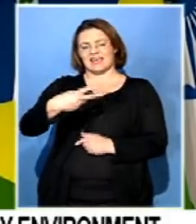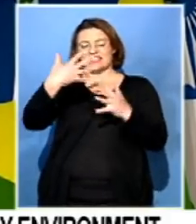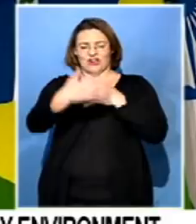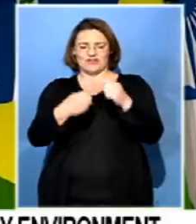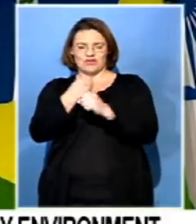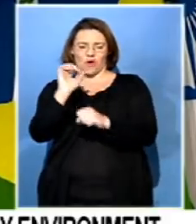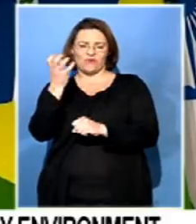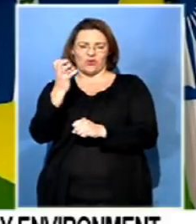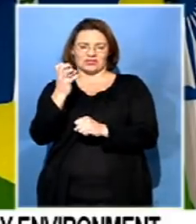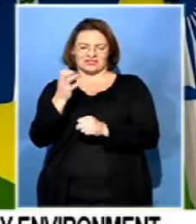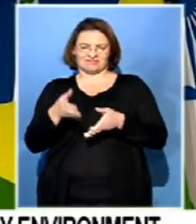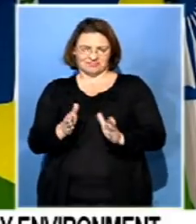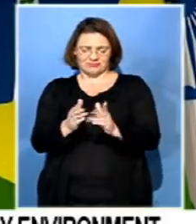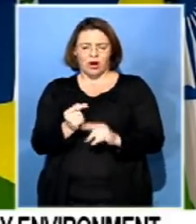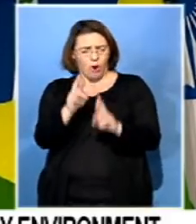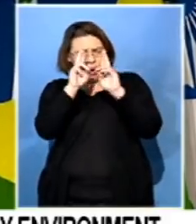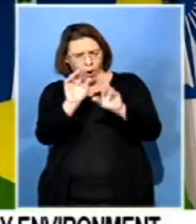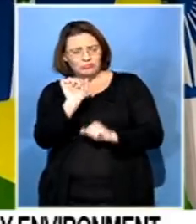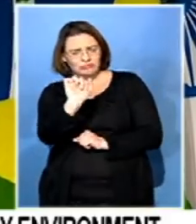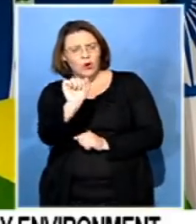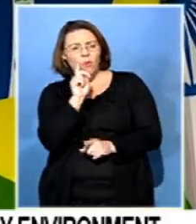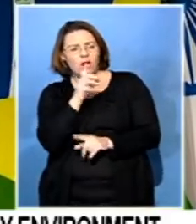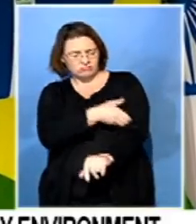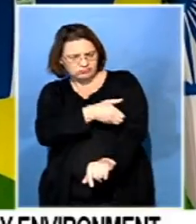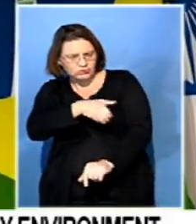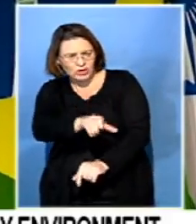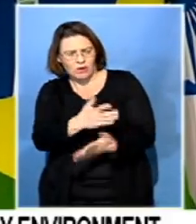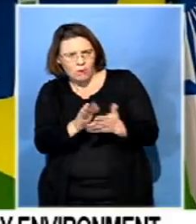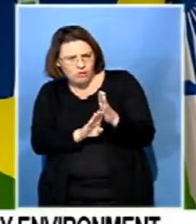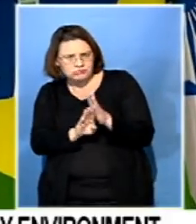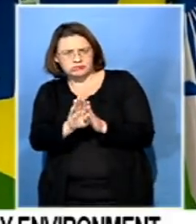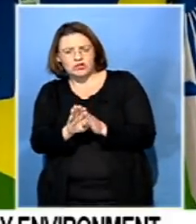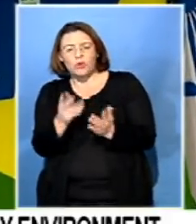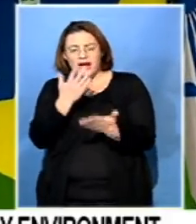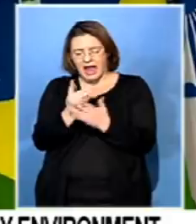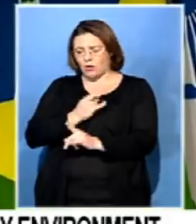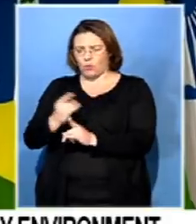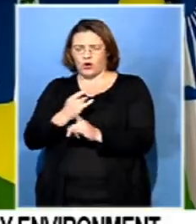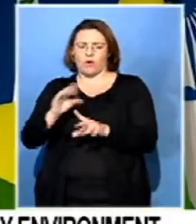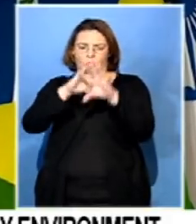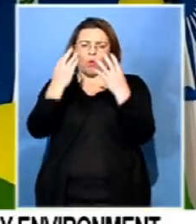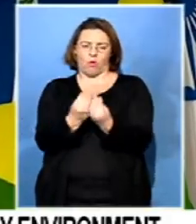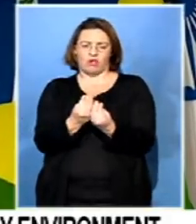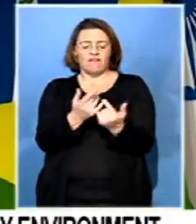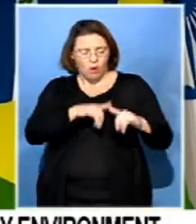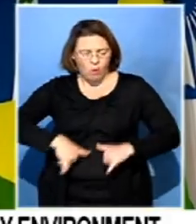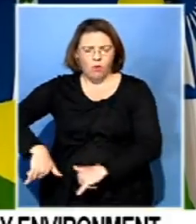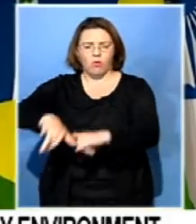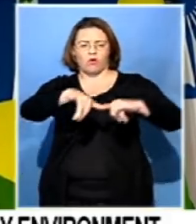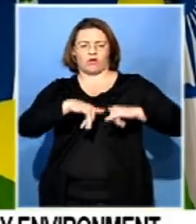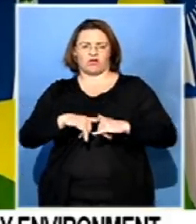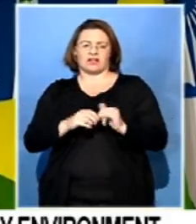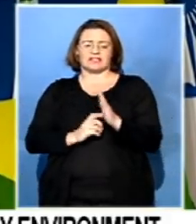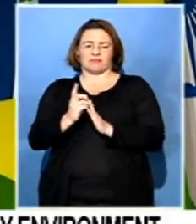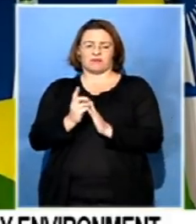cooperation. I hope that you will fully leverage your strengths to enhance win-win cooperation for common development between